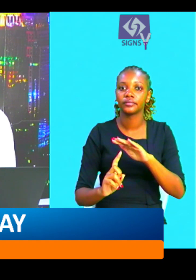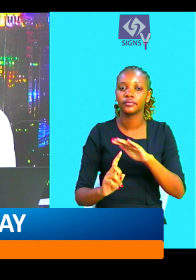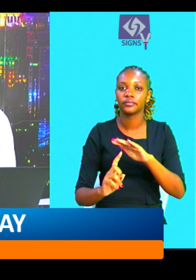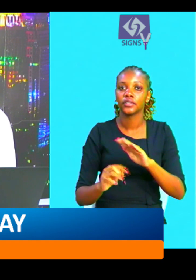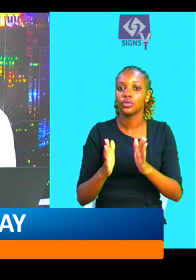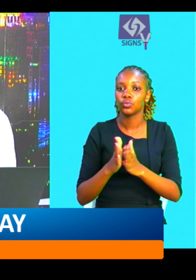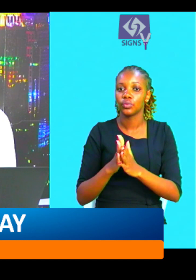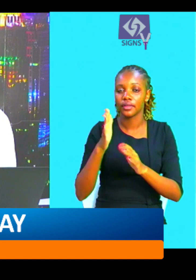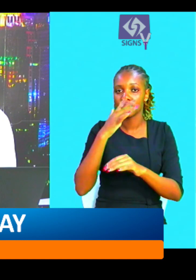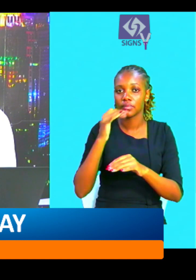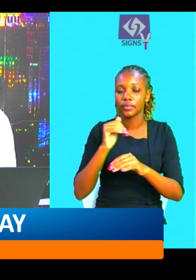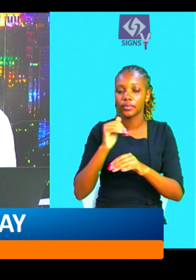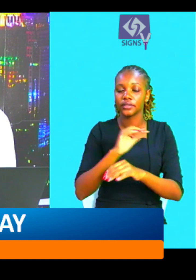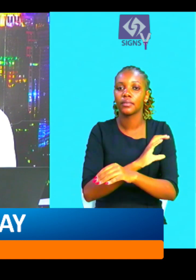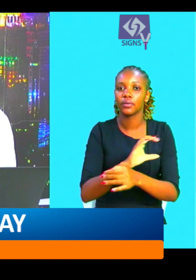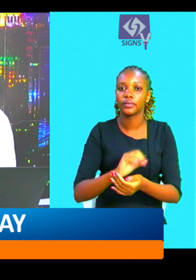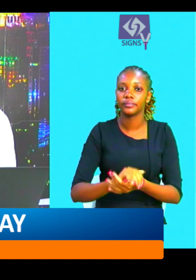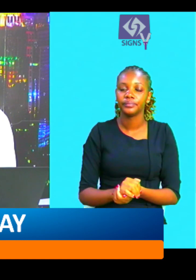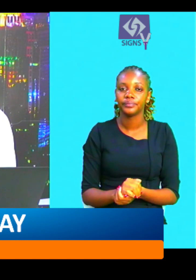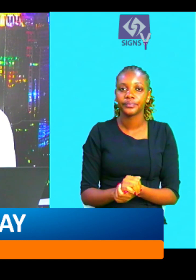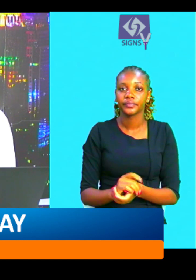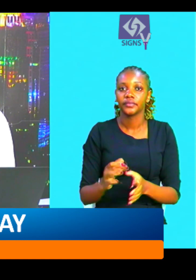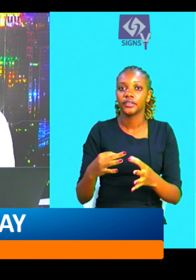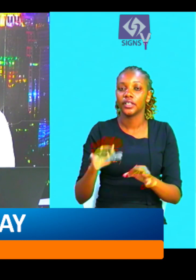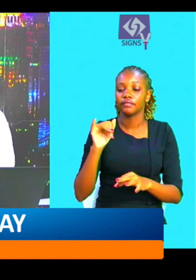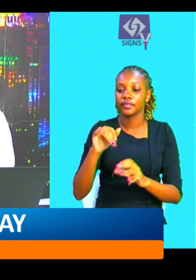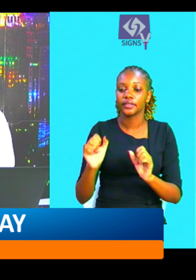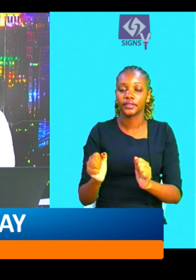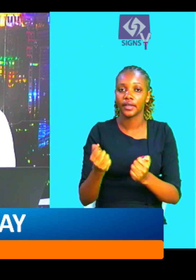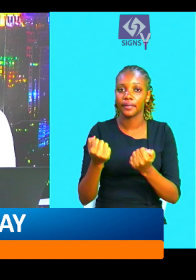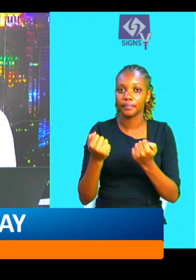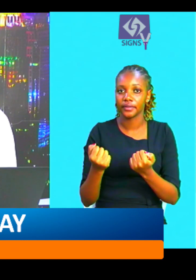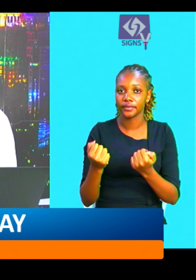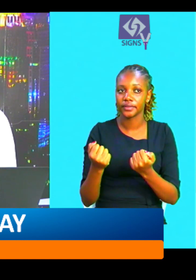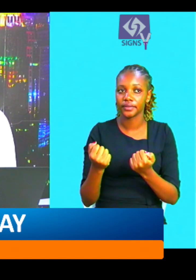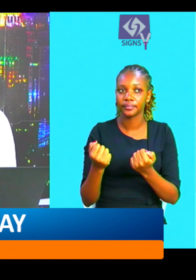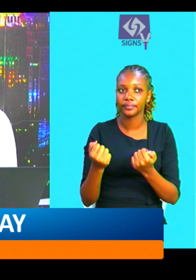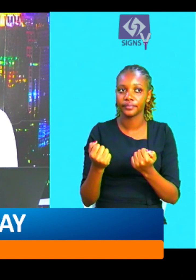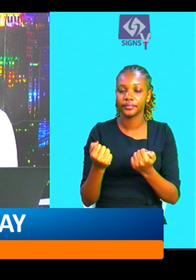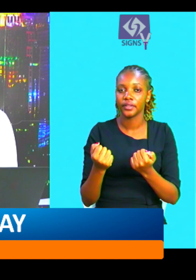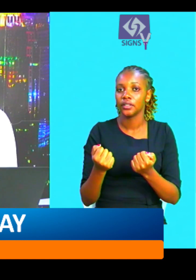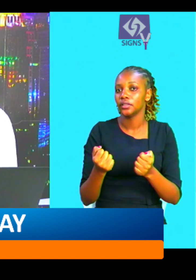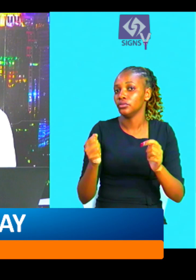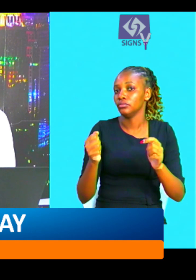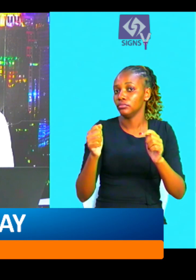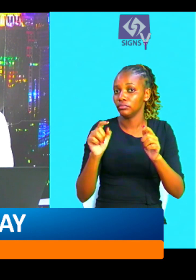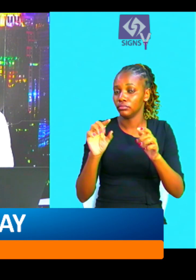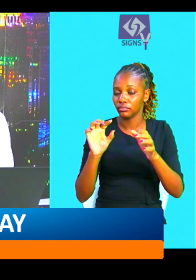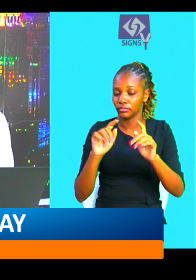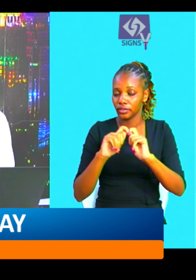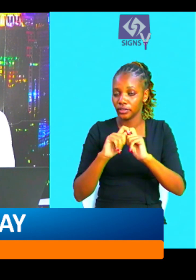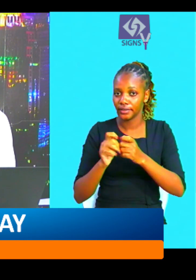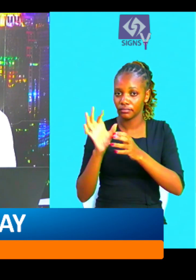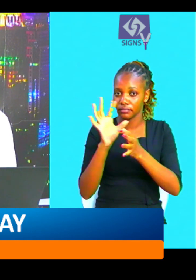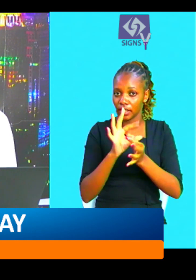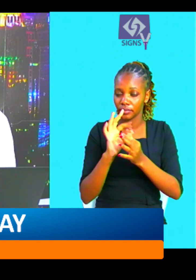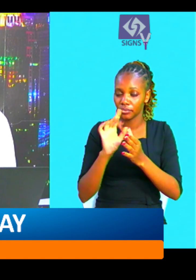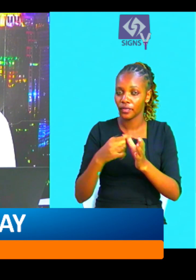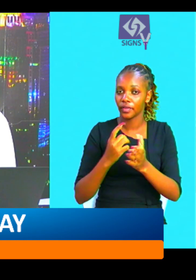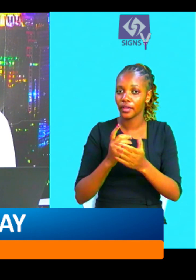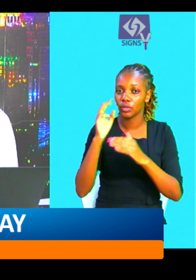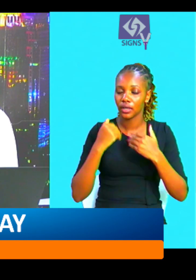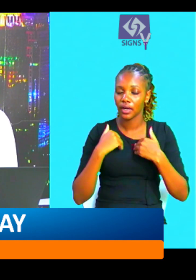what we are producing is not even up to 50% of what we need to consume. Yes. With regards to things like sugar, flour,